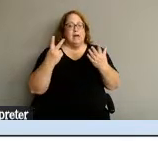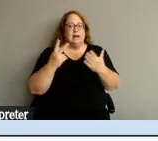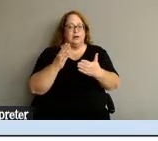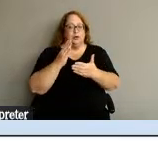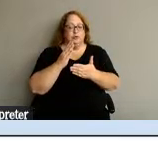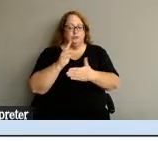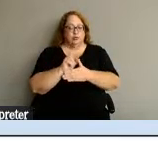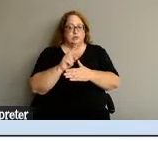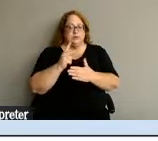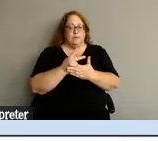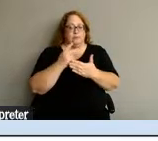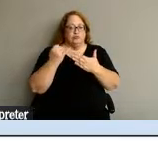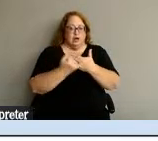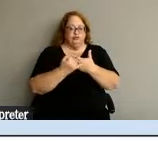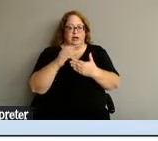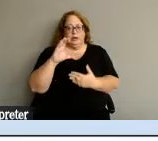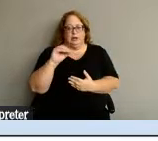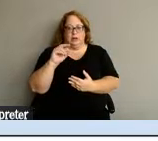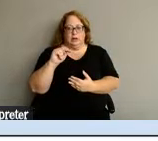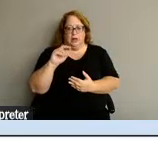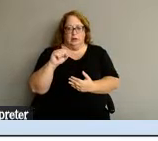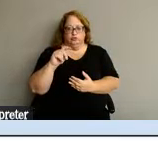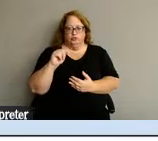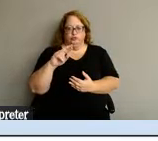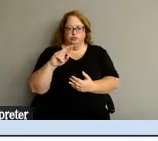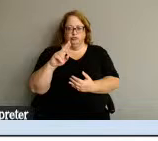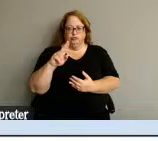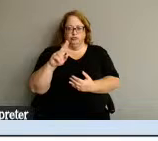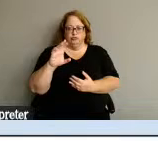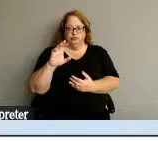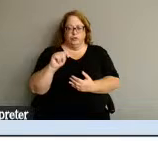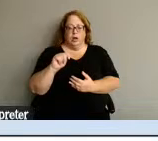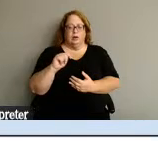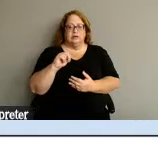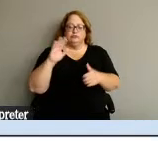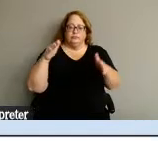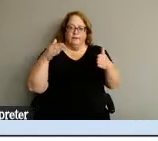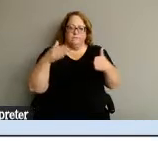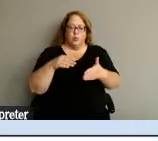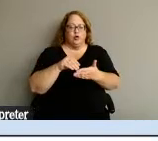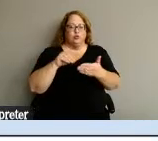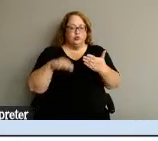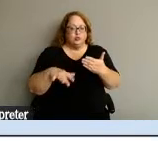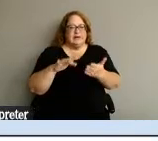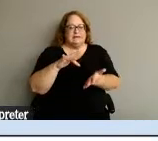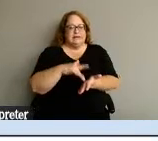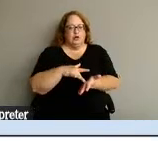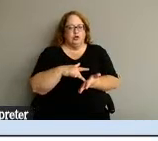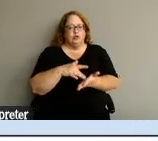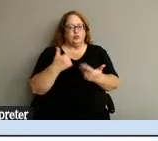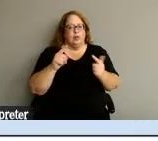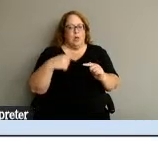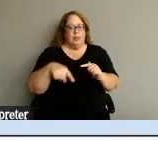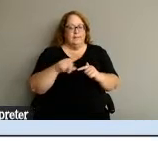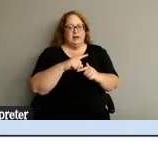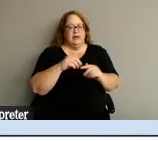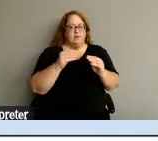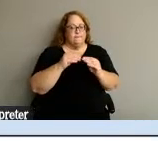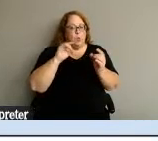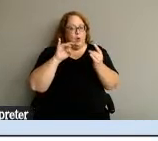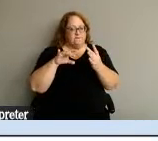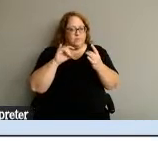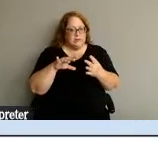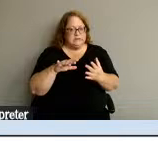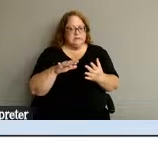Project Construct, which we consider to be a framework. It's very much student-centered to allow them to have more voice